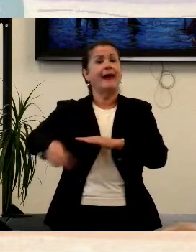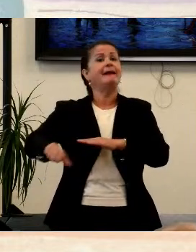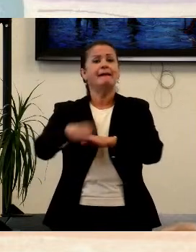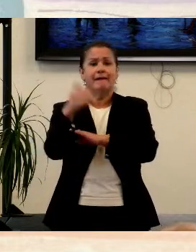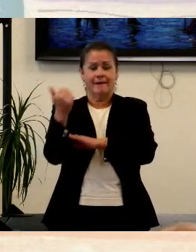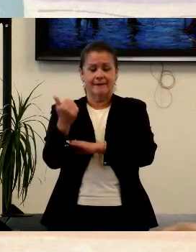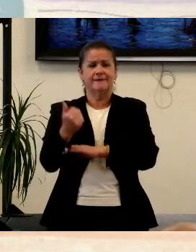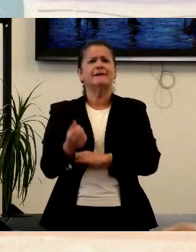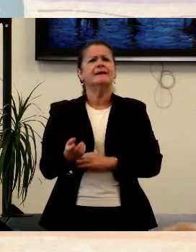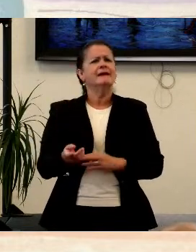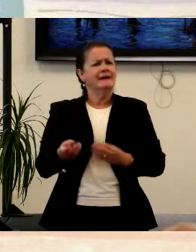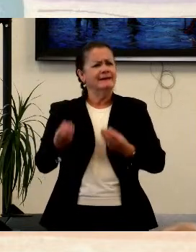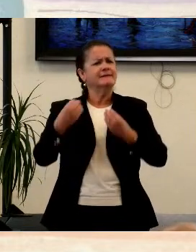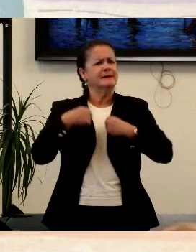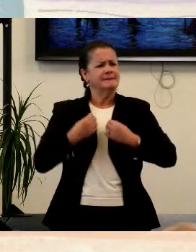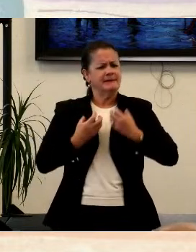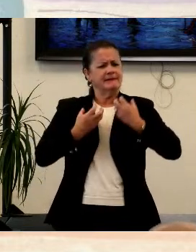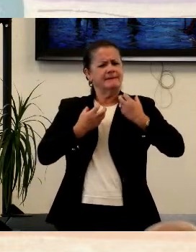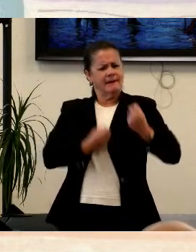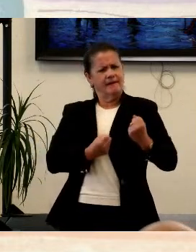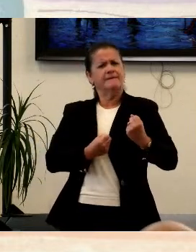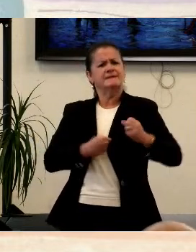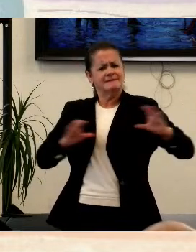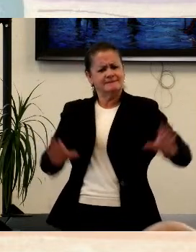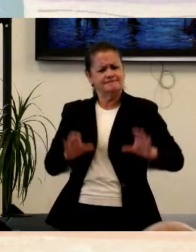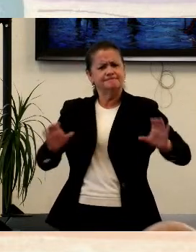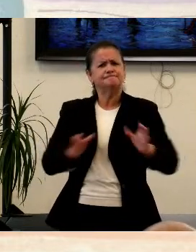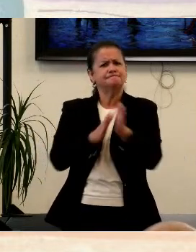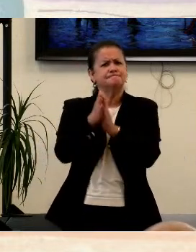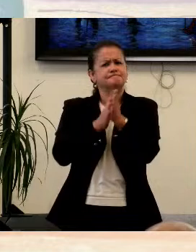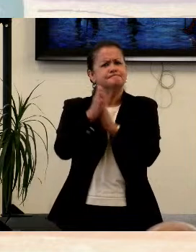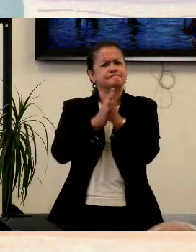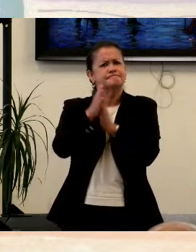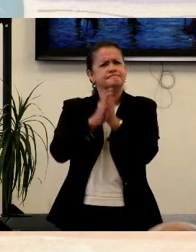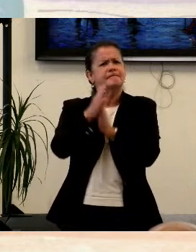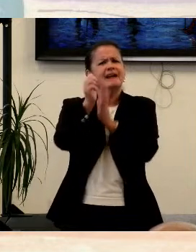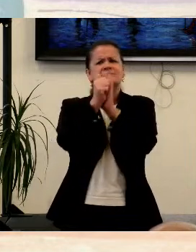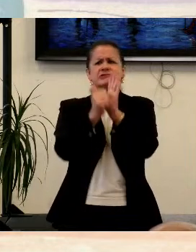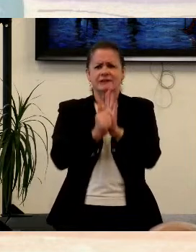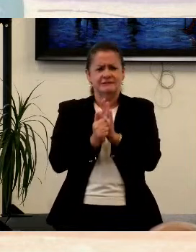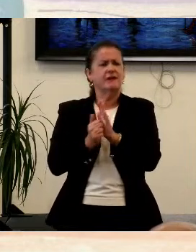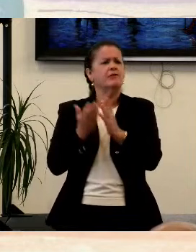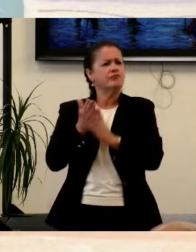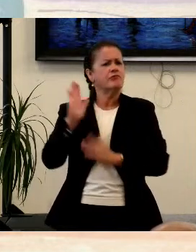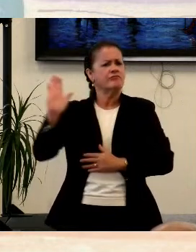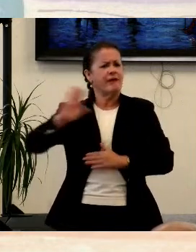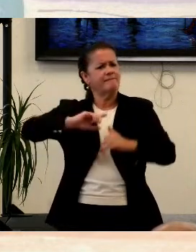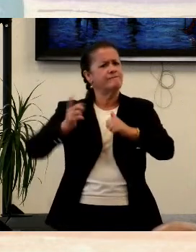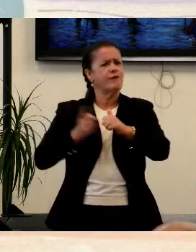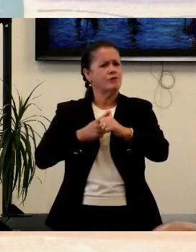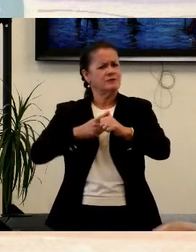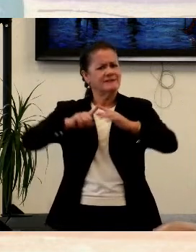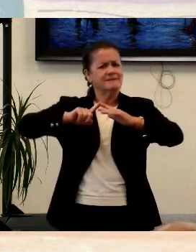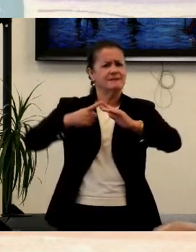the confidence to pursue an active, ambitious agenda through their First Spouse Initiative program, with ongoing technical